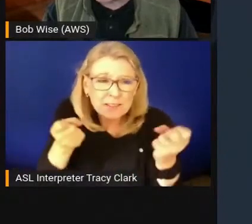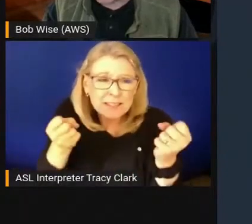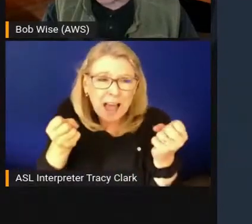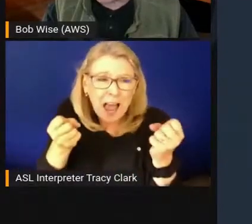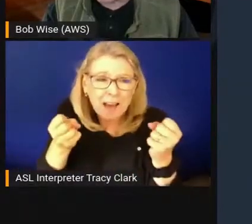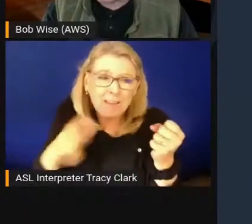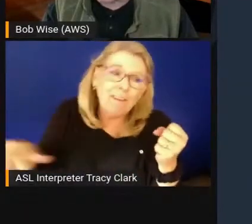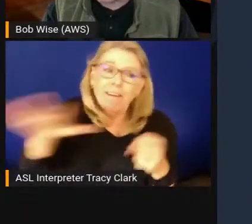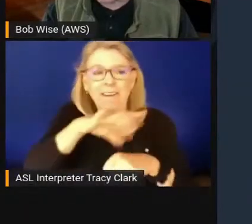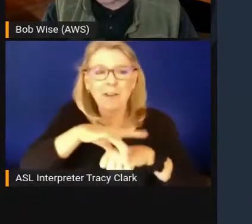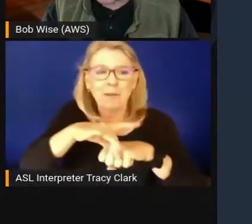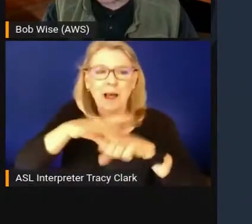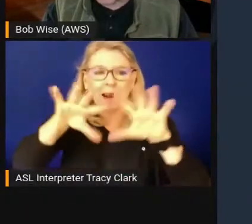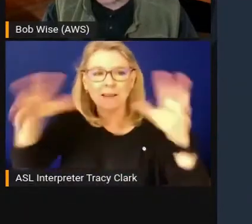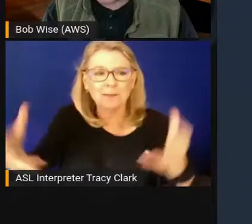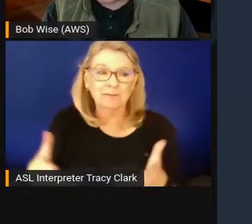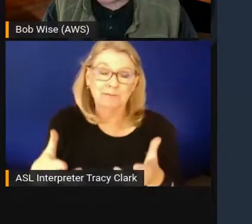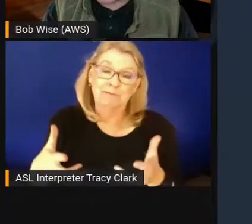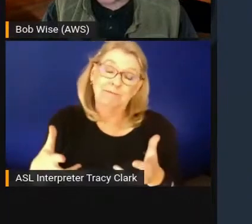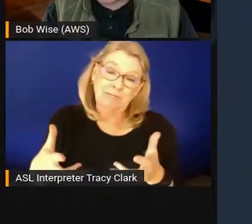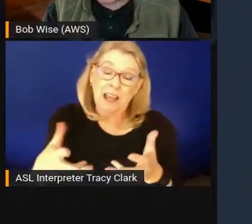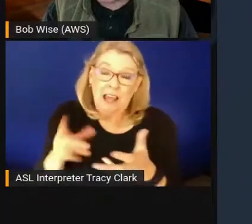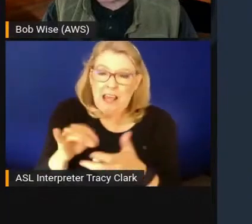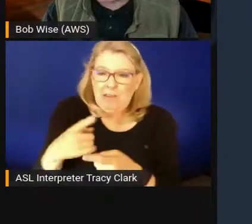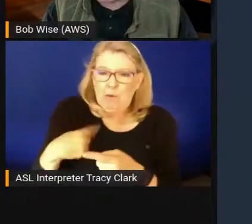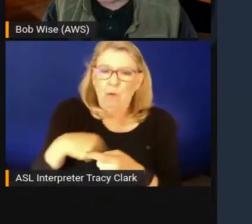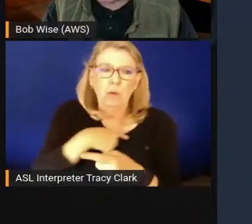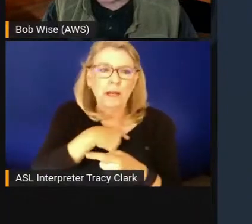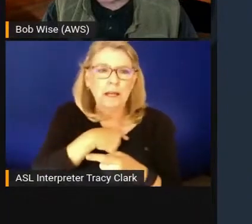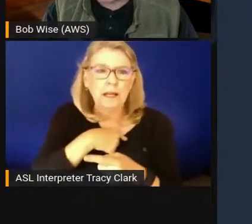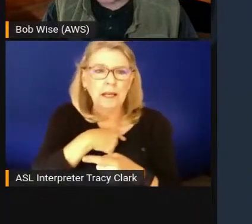We would, if we had been